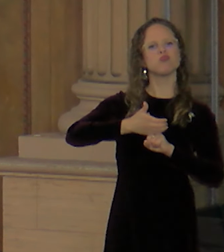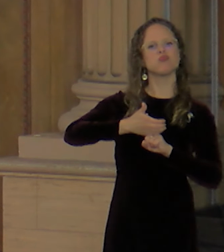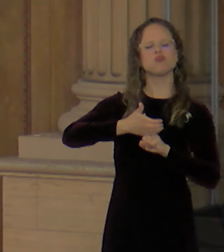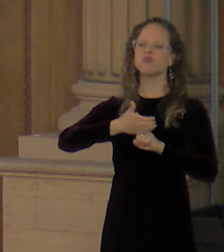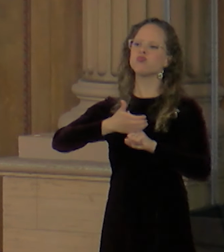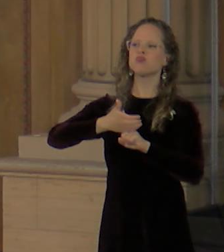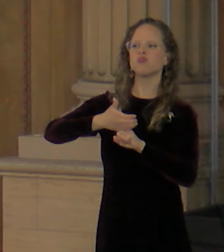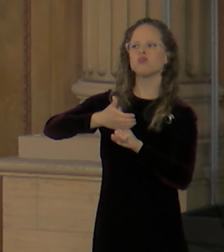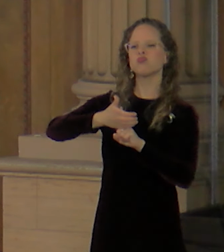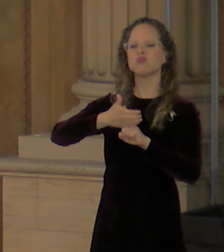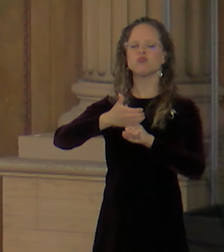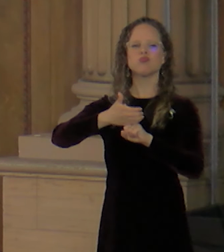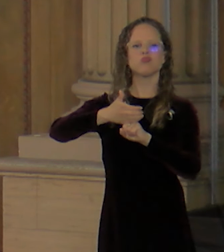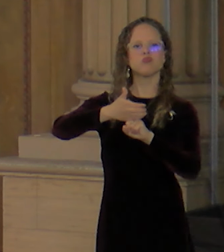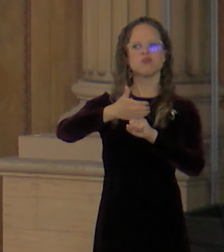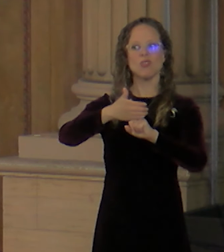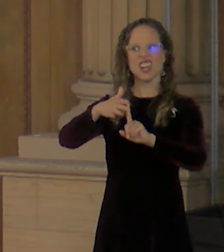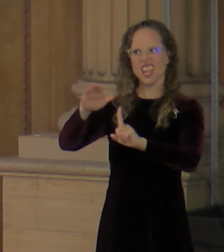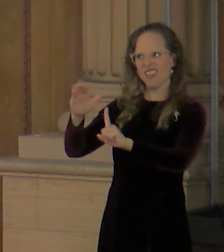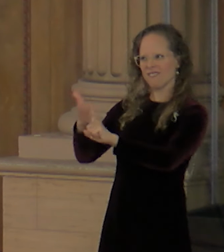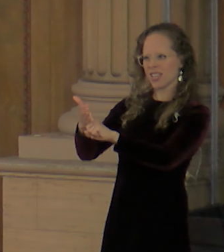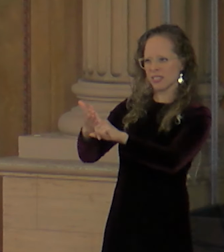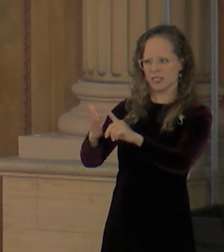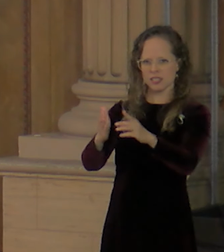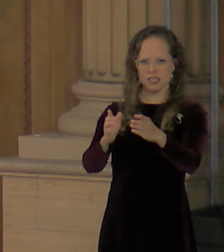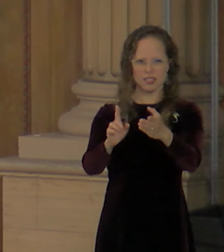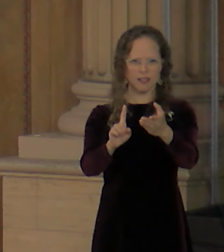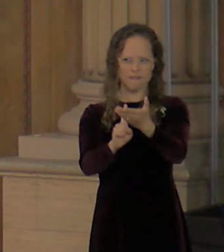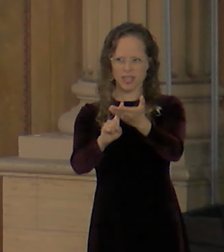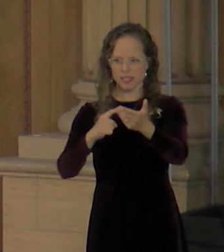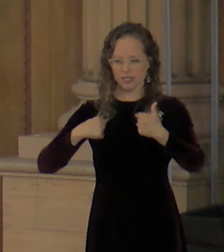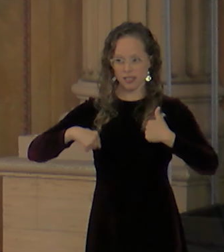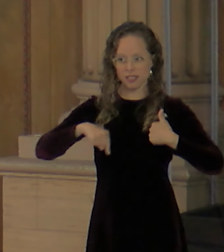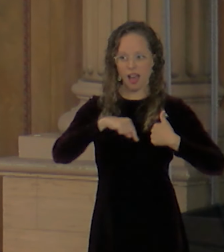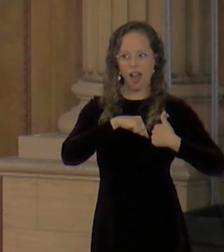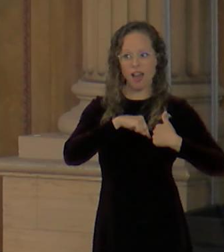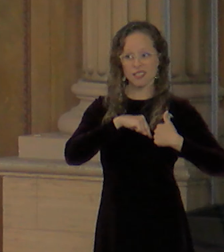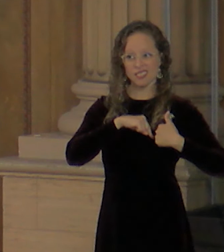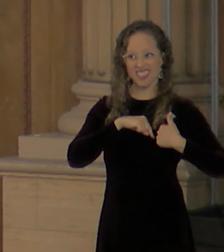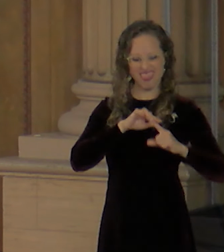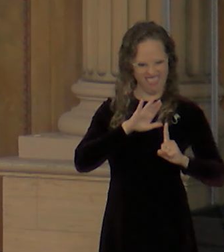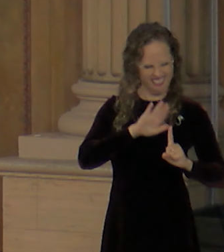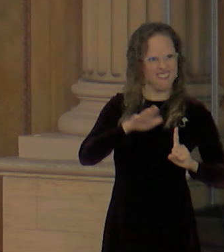convinces us that the power of evil is all-powerful.